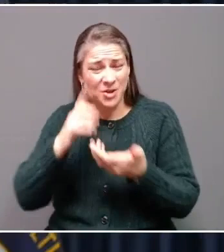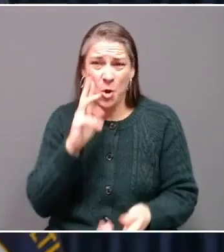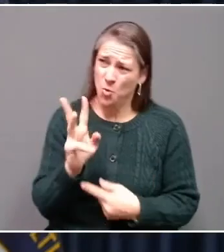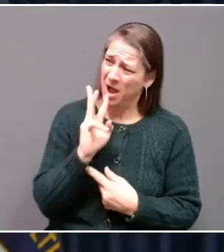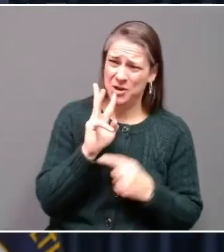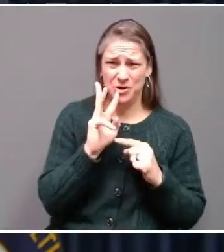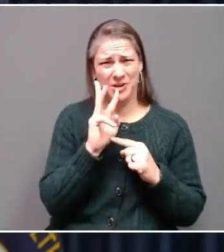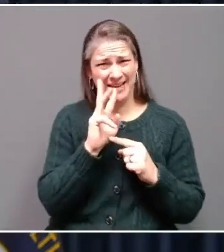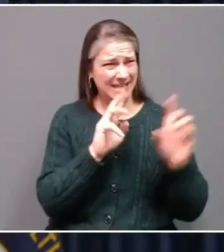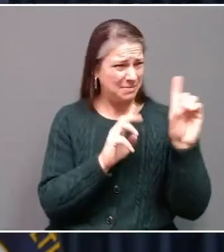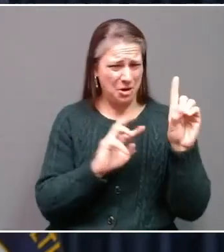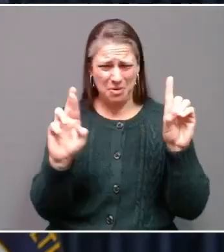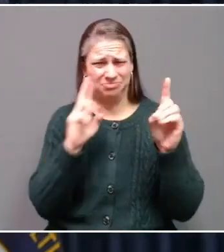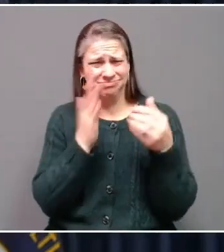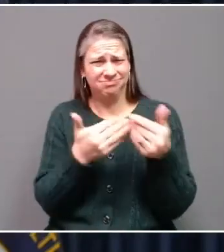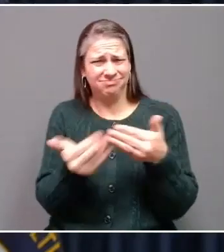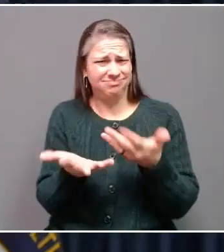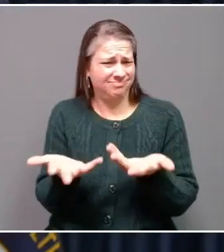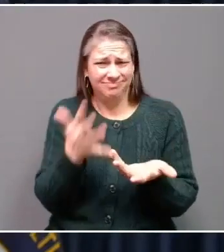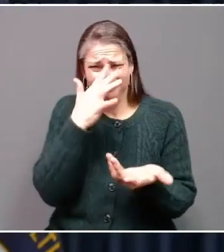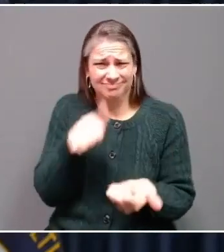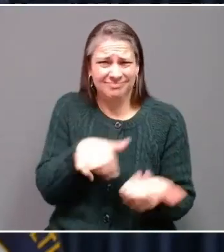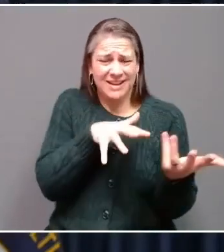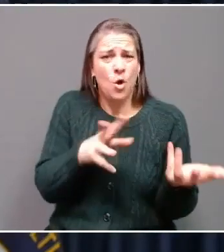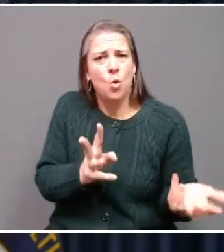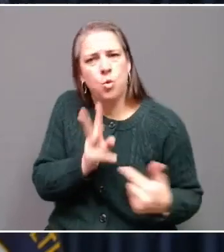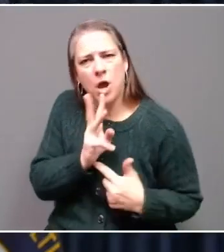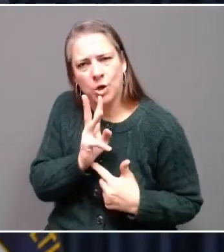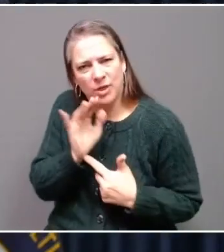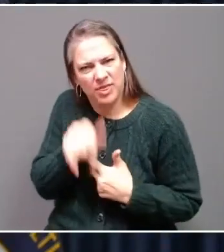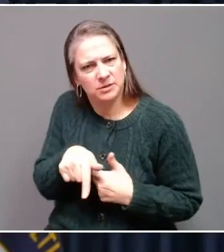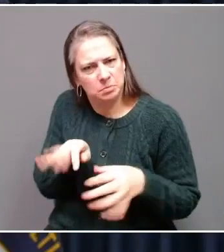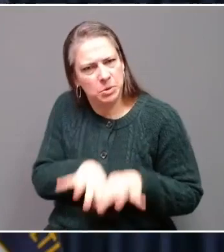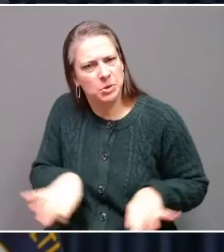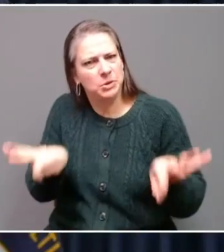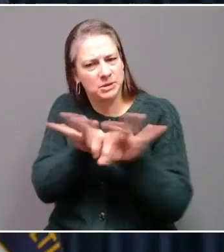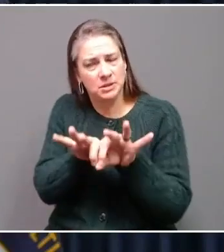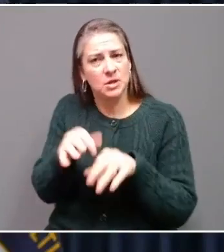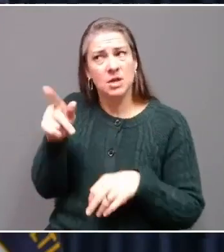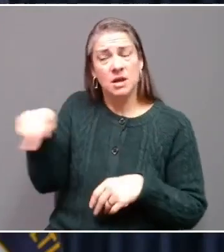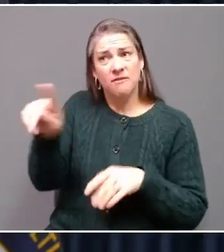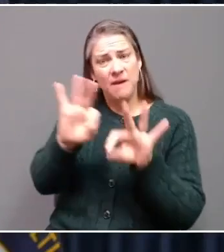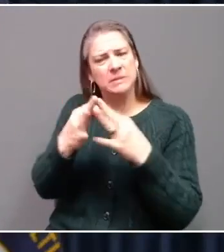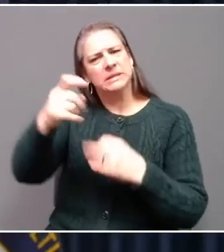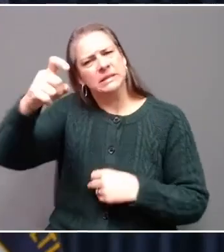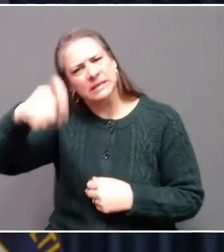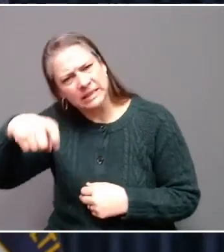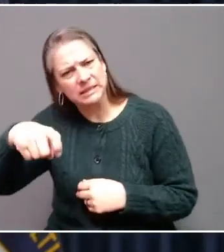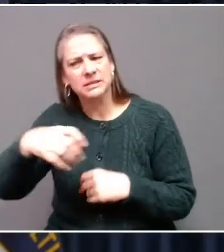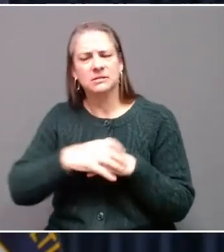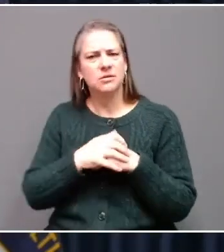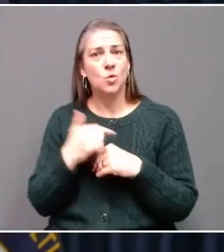And just by focusing on what's better for our families, not right, not left, but moving forward, we jointly created a very special